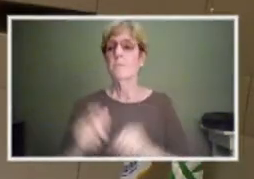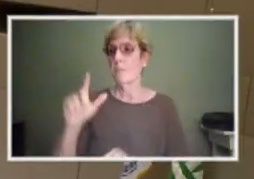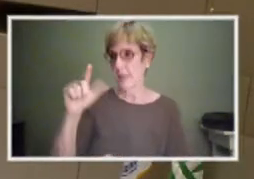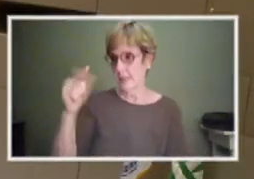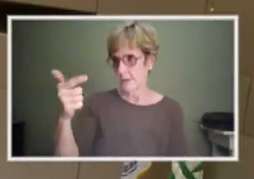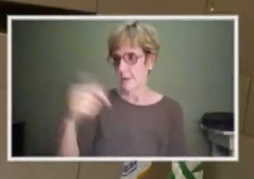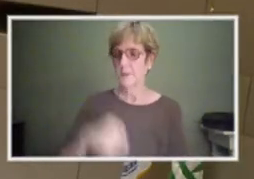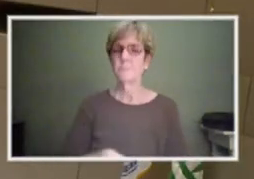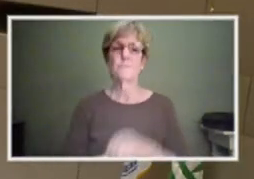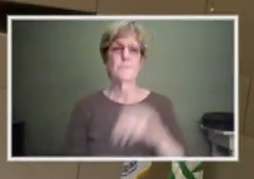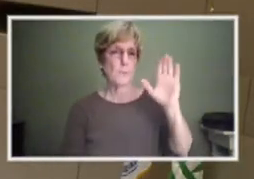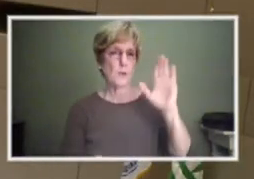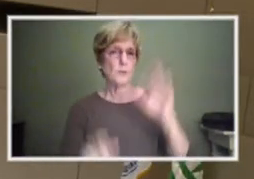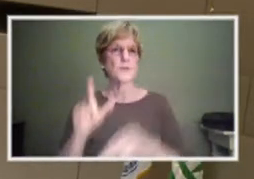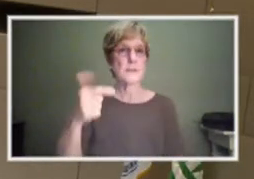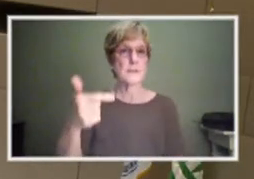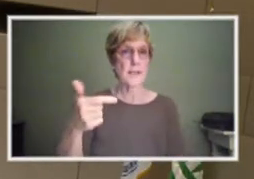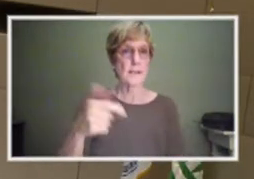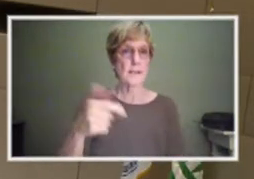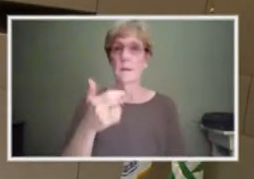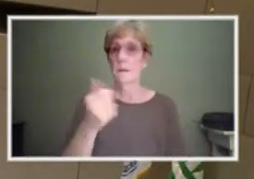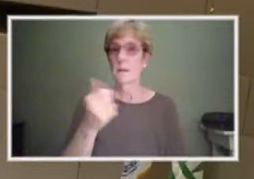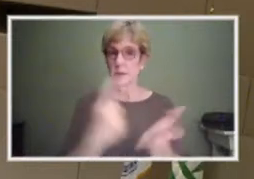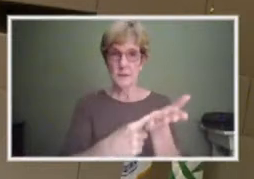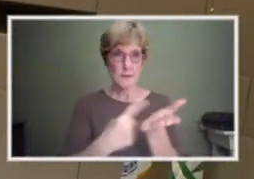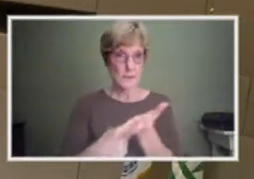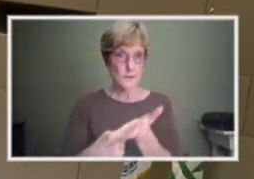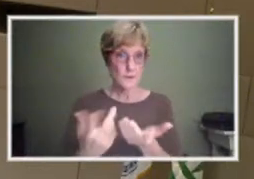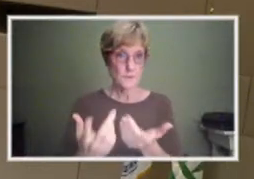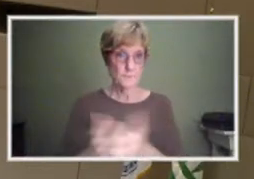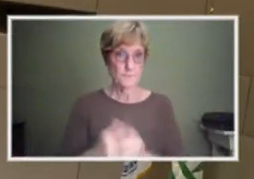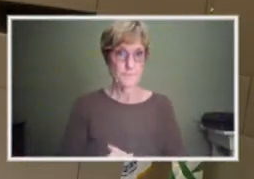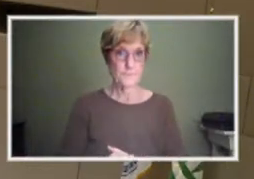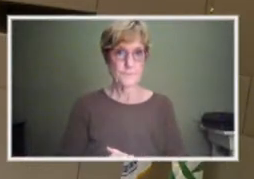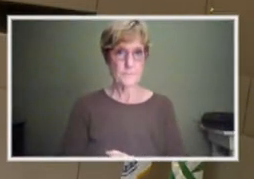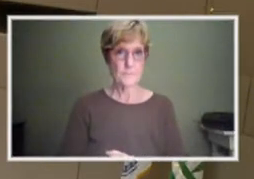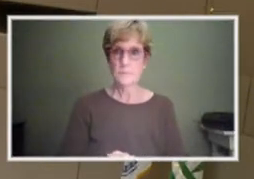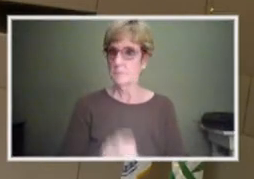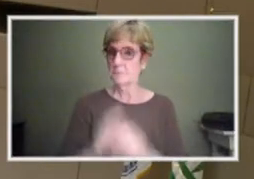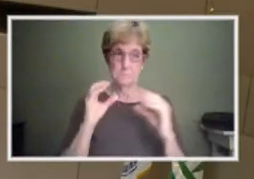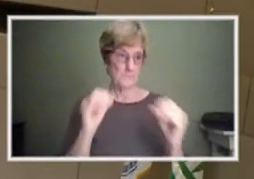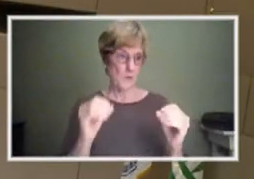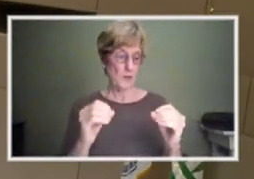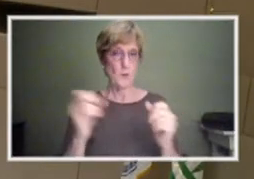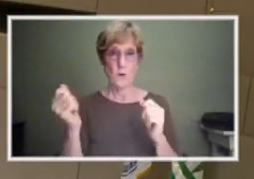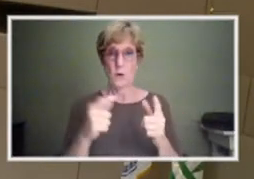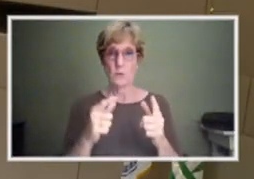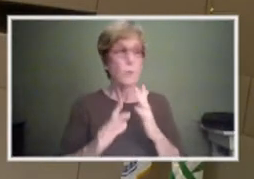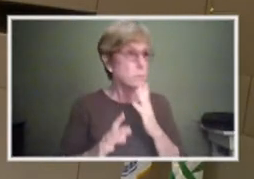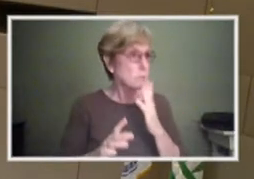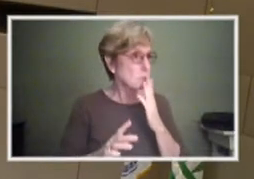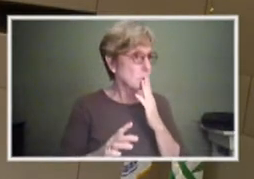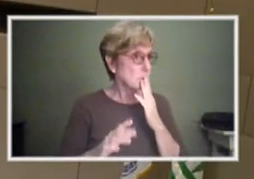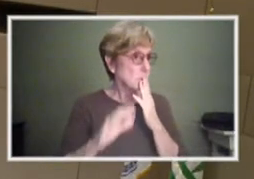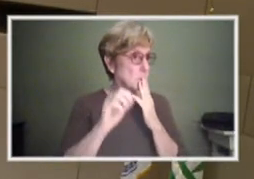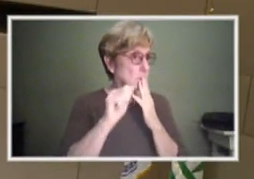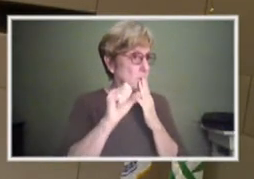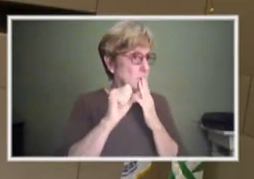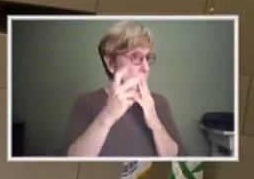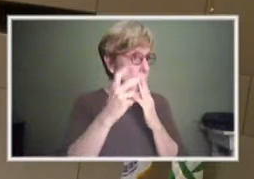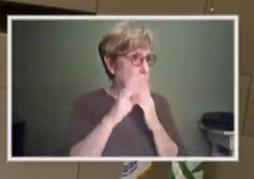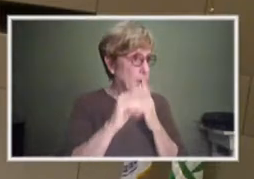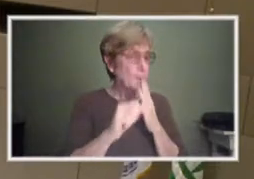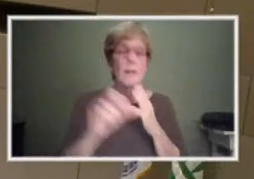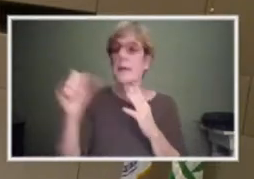motion and a second. Any discussion? Hearing no discussion, Ms. Ashmira. Yes, thank you,